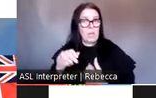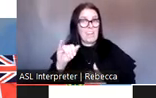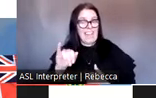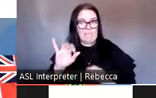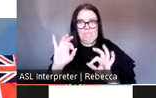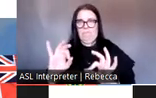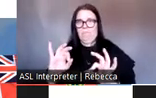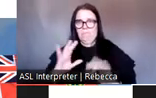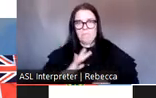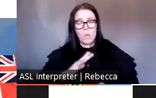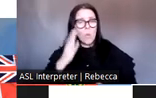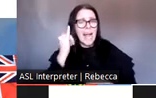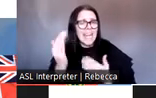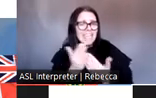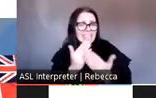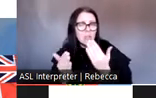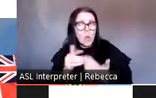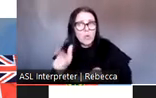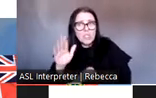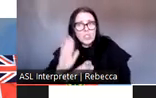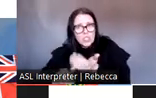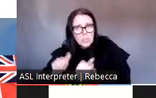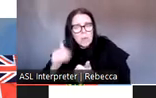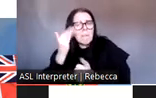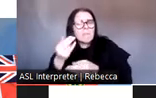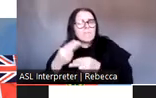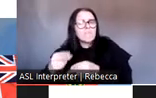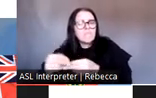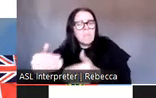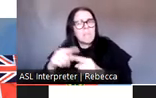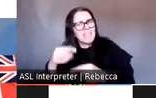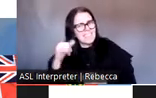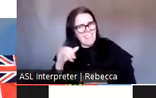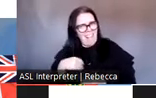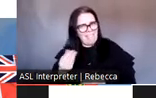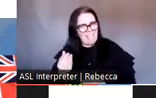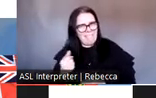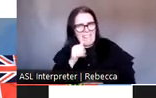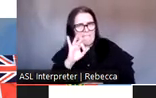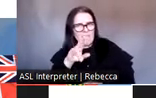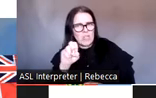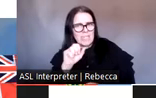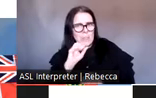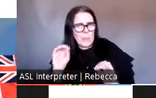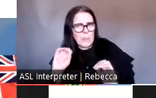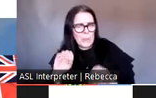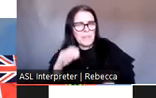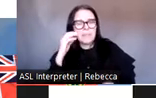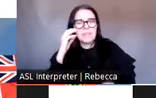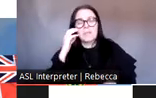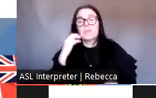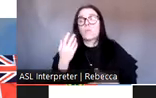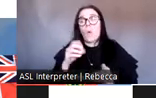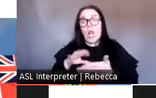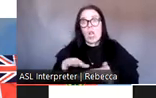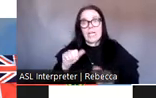because even though micro-credentials are less expensive because they're smaller, there is still a cost associated. So the fact that learners may be able to